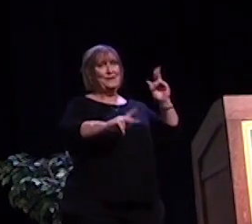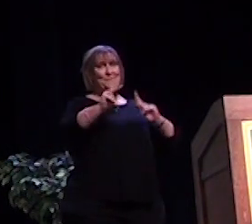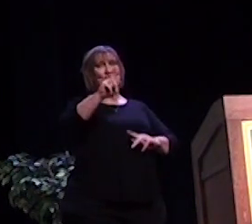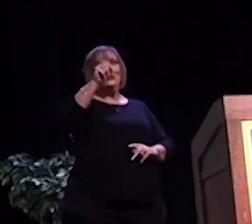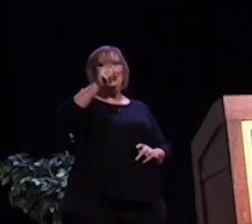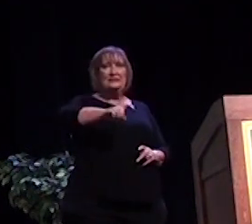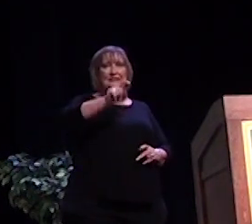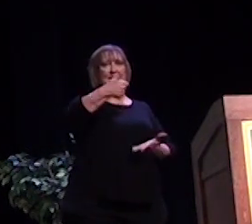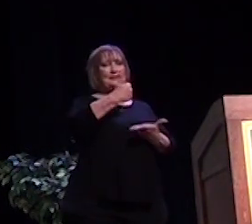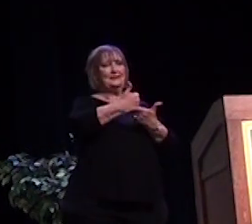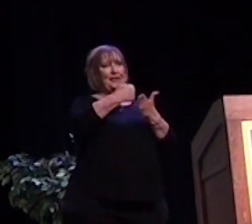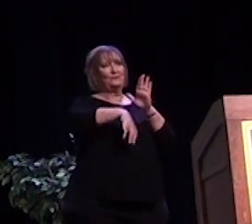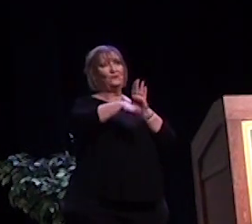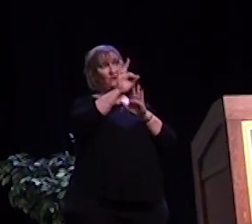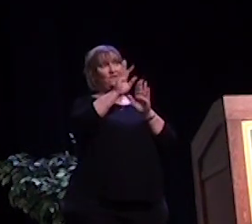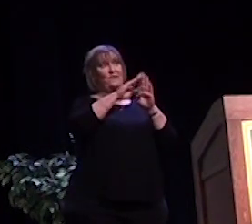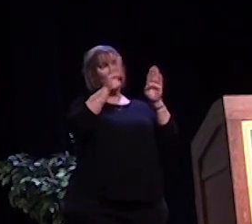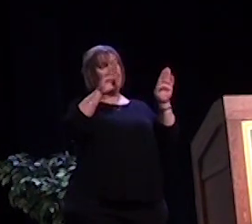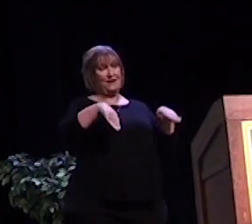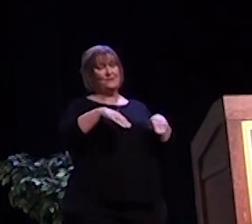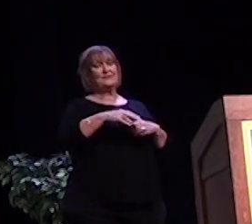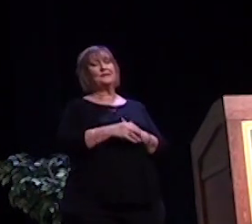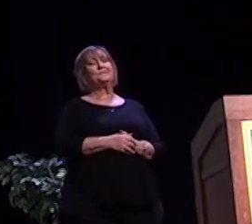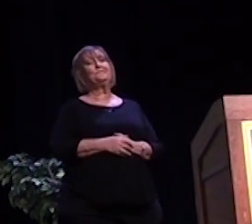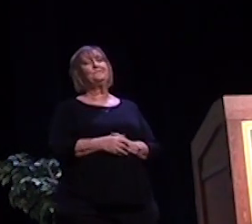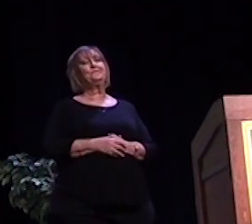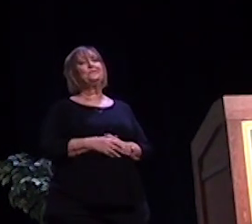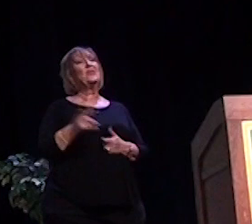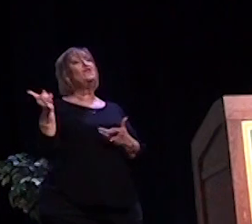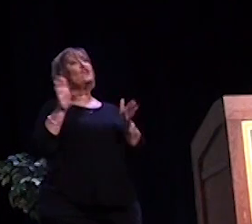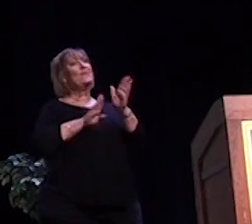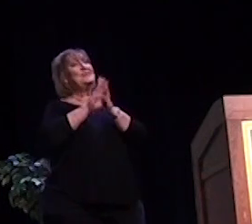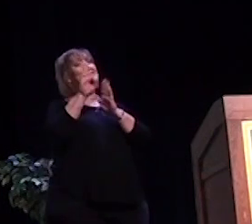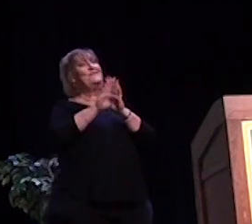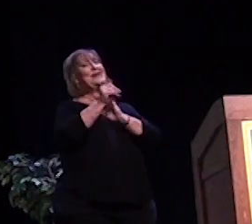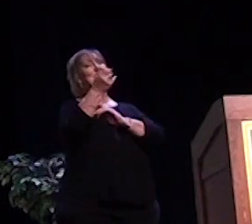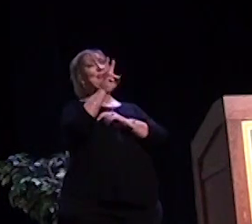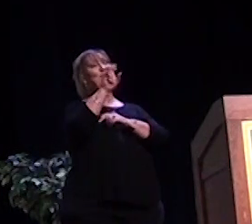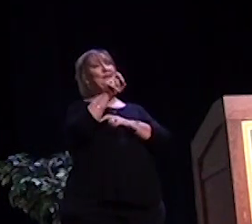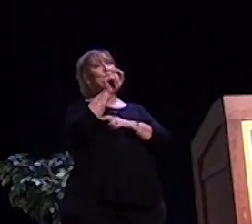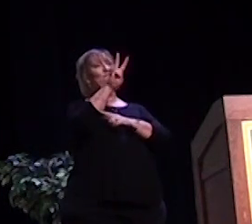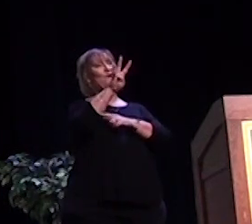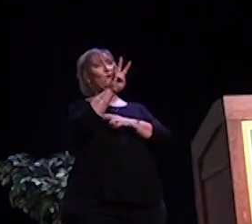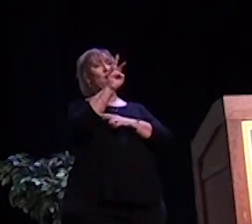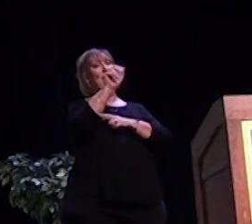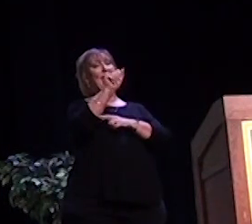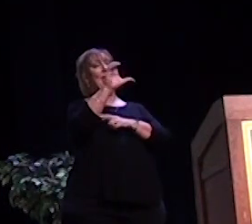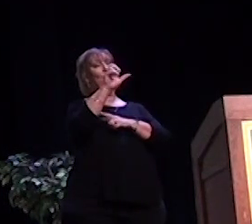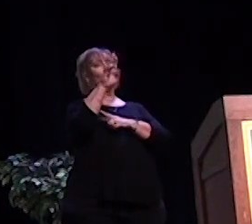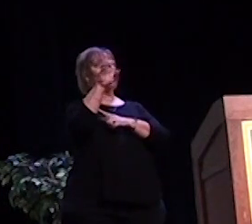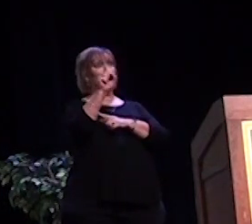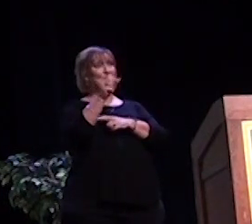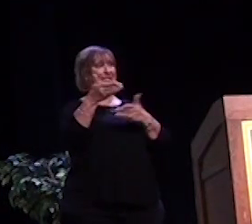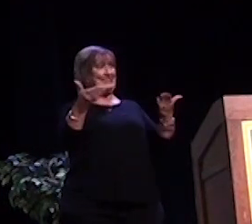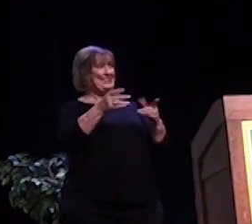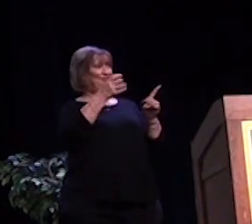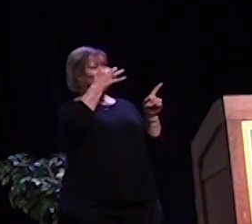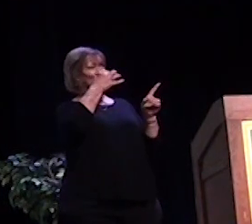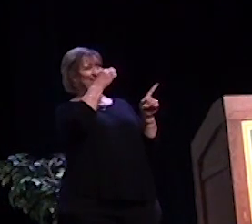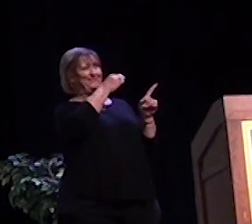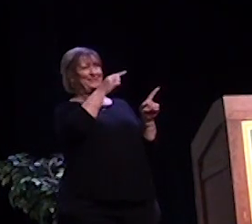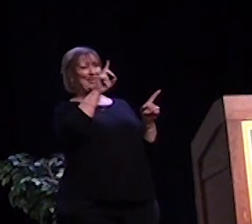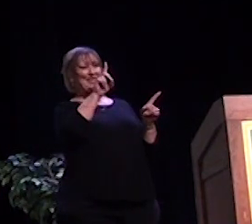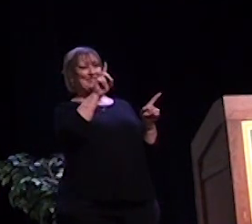it. So a little bit about the development. It's 17.4 acres. It's on the east side of San Antonio, right here on Dietrich Road, right